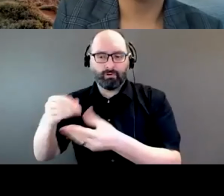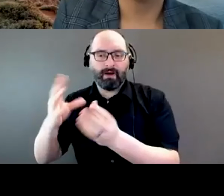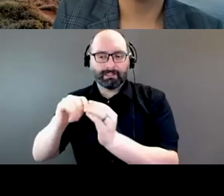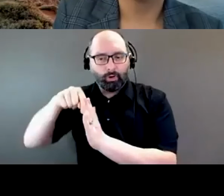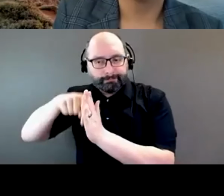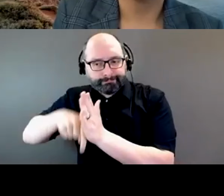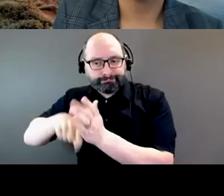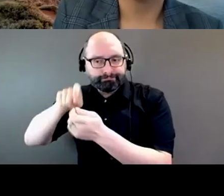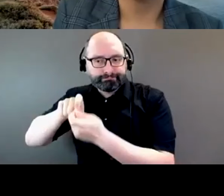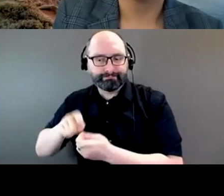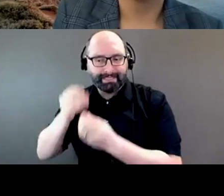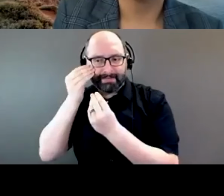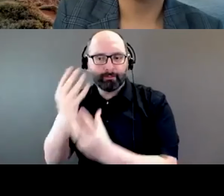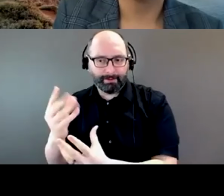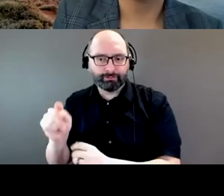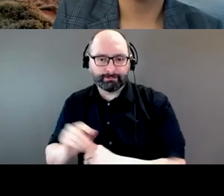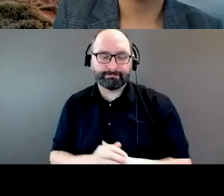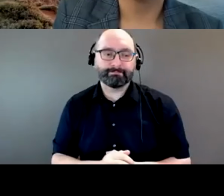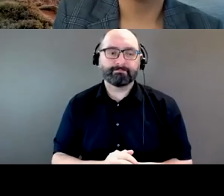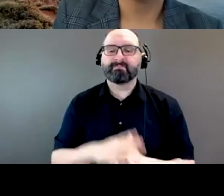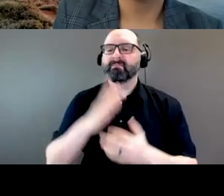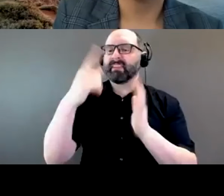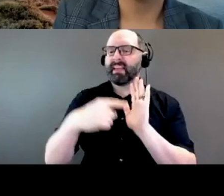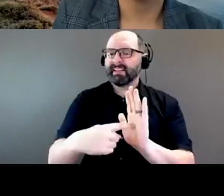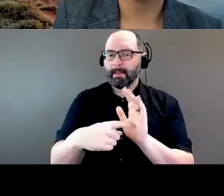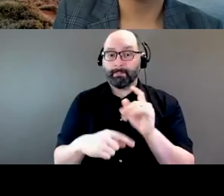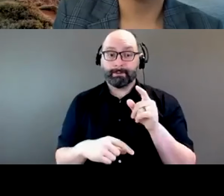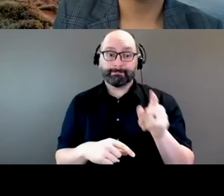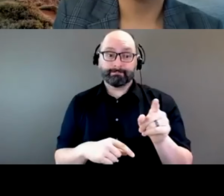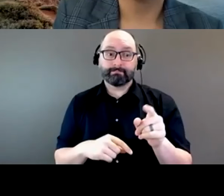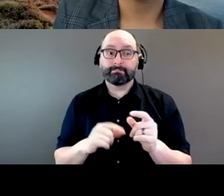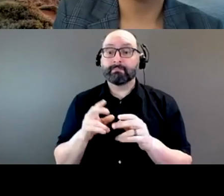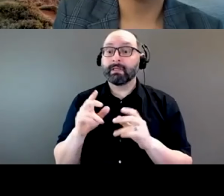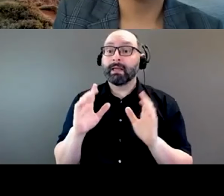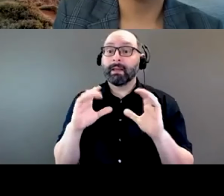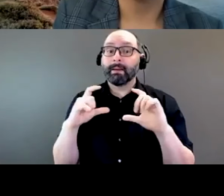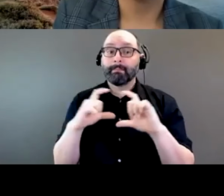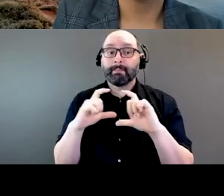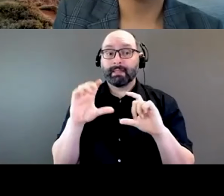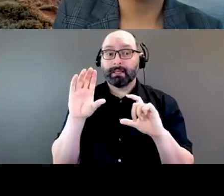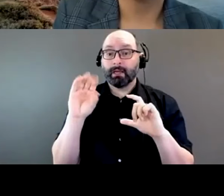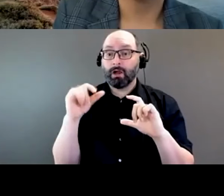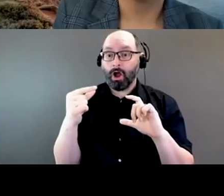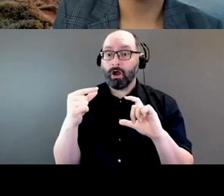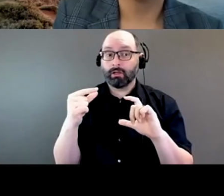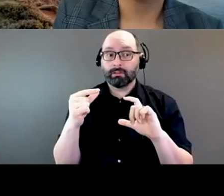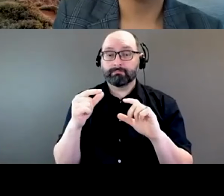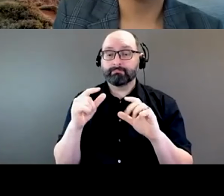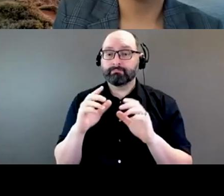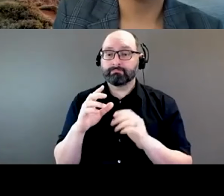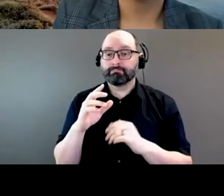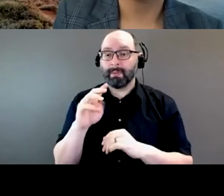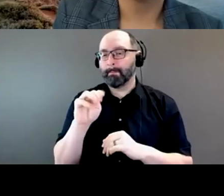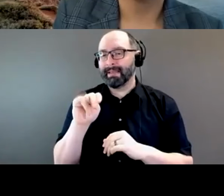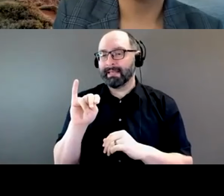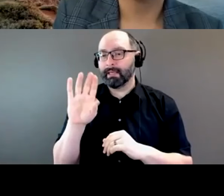So one example of this type of test is like a mini-cog. And this is a very simple test where you